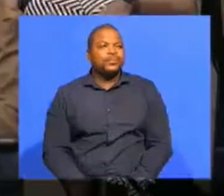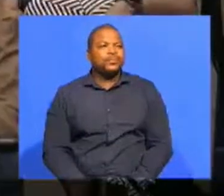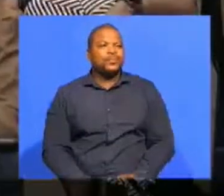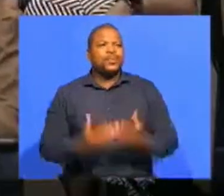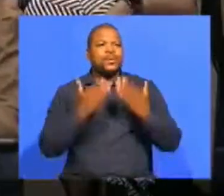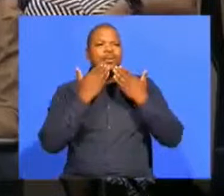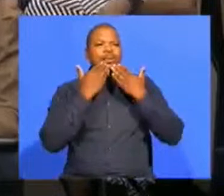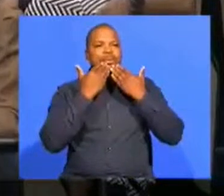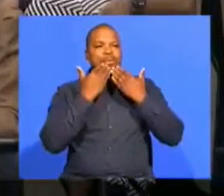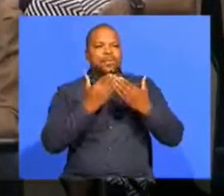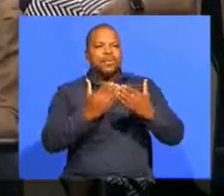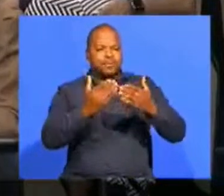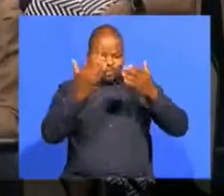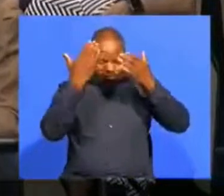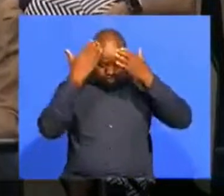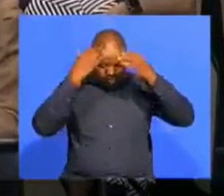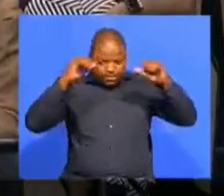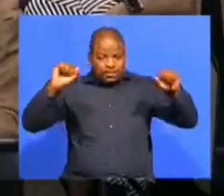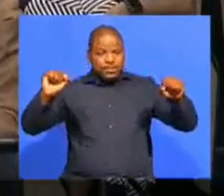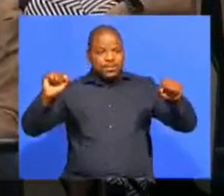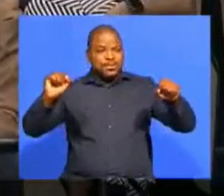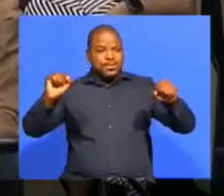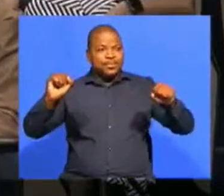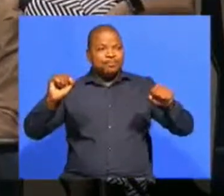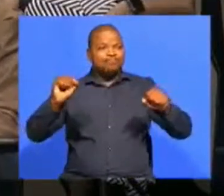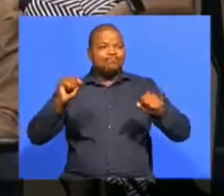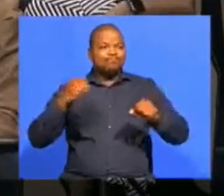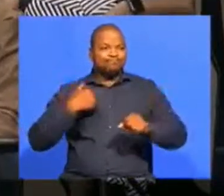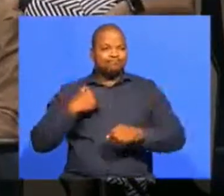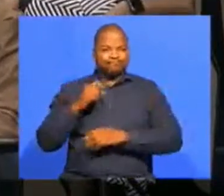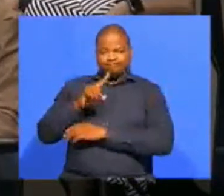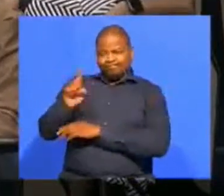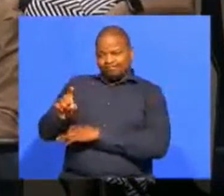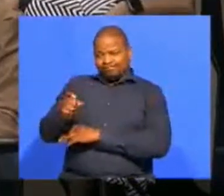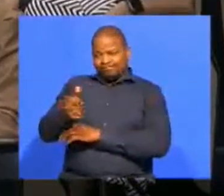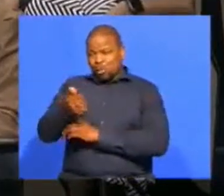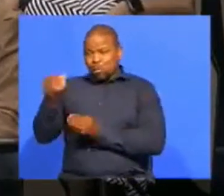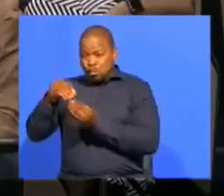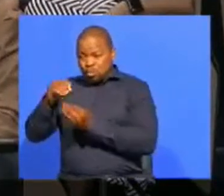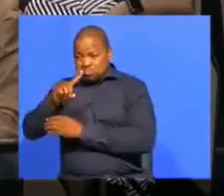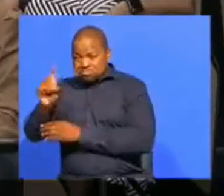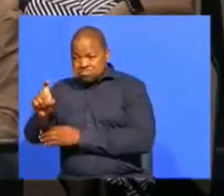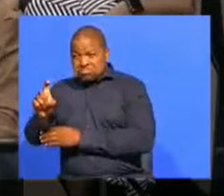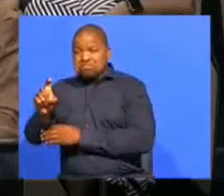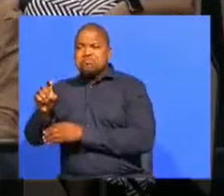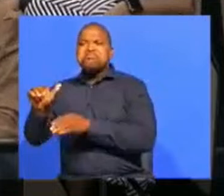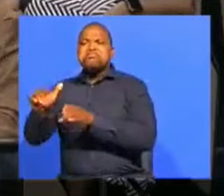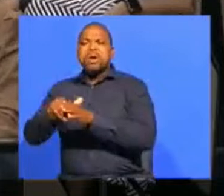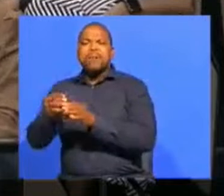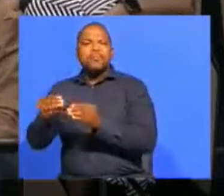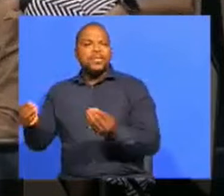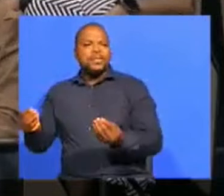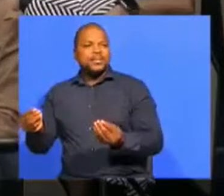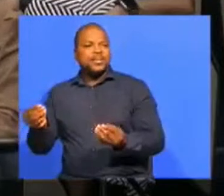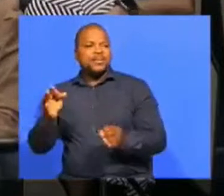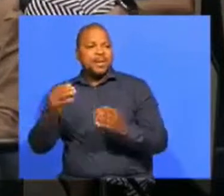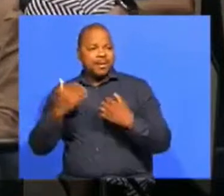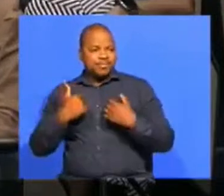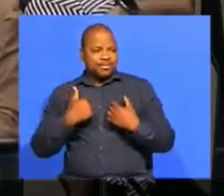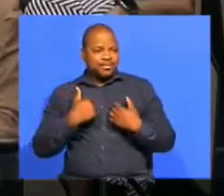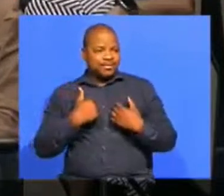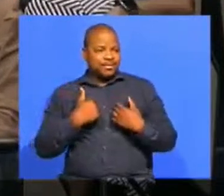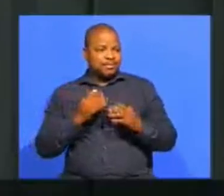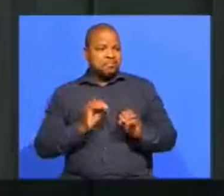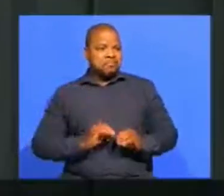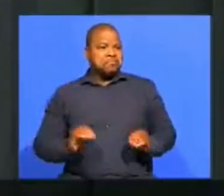Thank you, Excellencies. I would want to ask if there are any more questions from members of the media. If